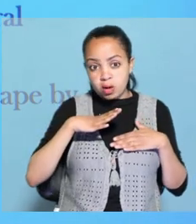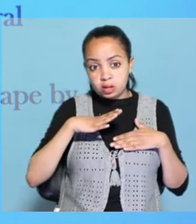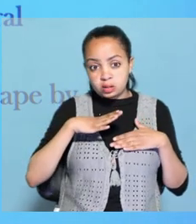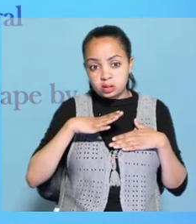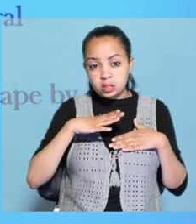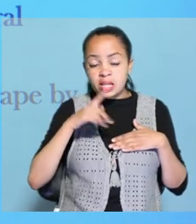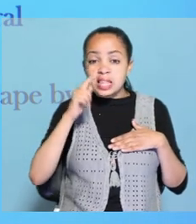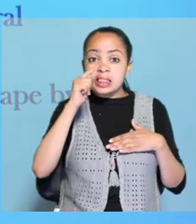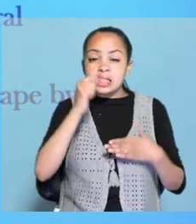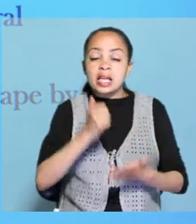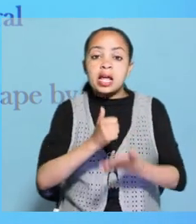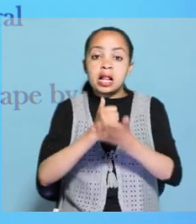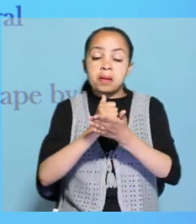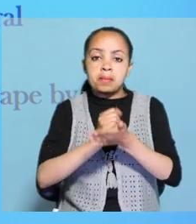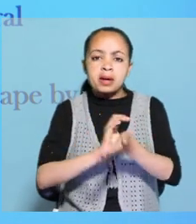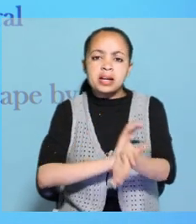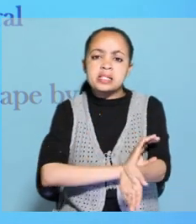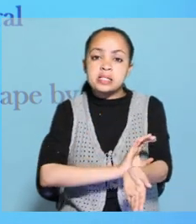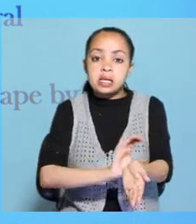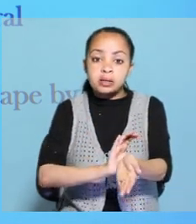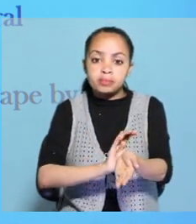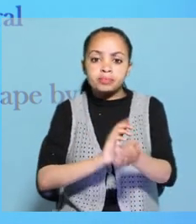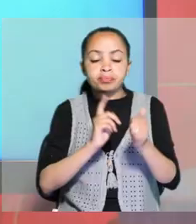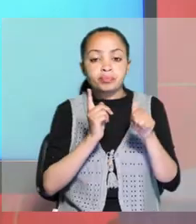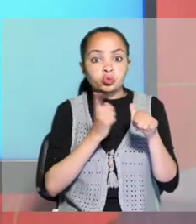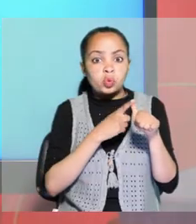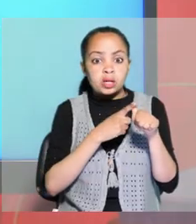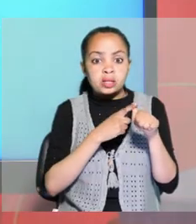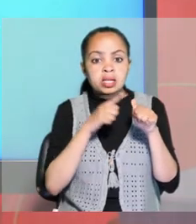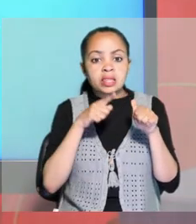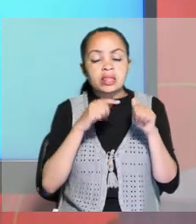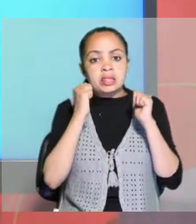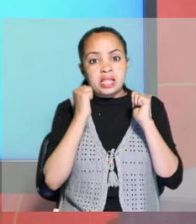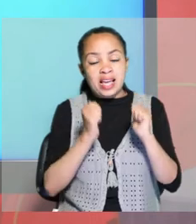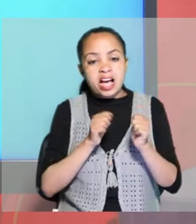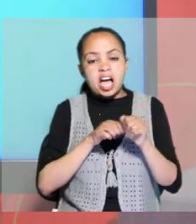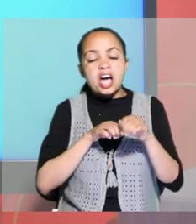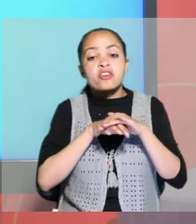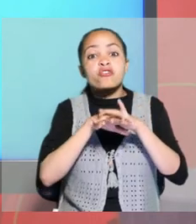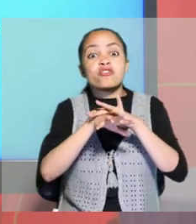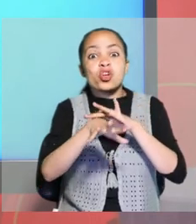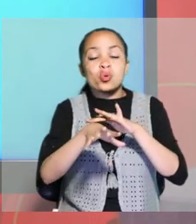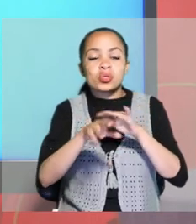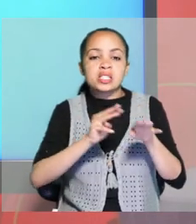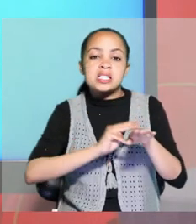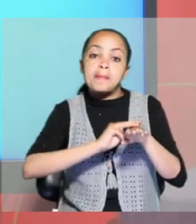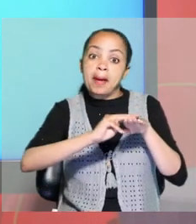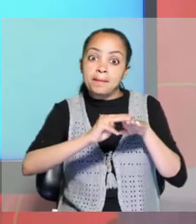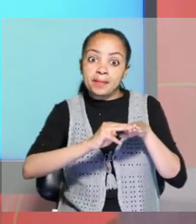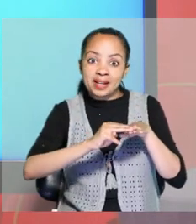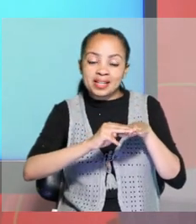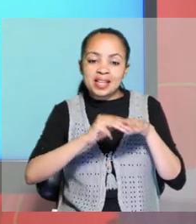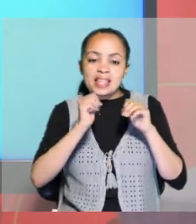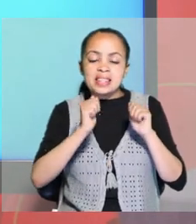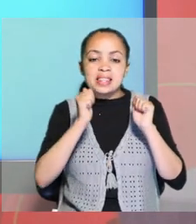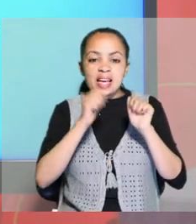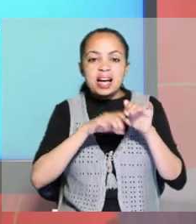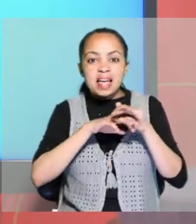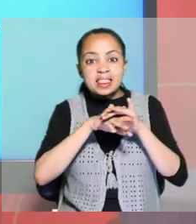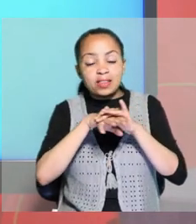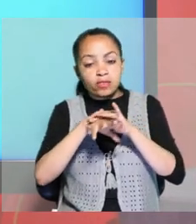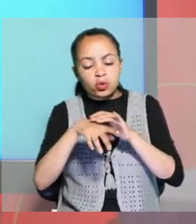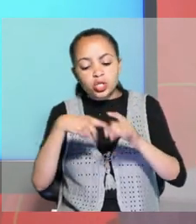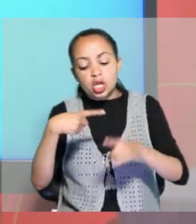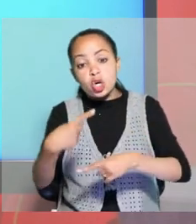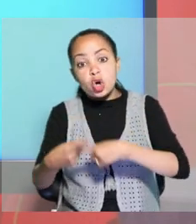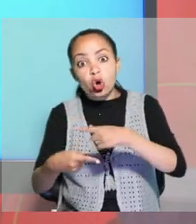of 10%, one, they can fuse the membrane. They can fuse or